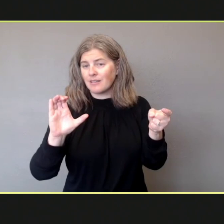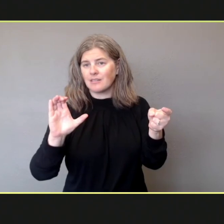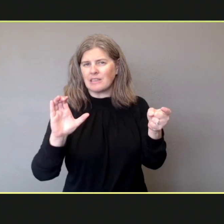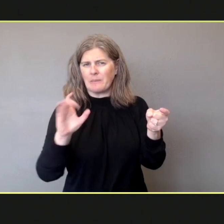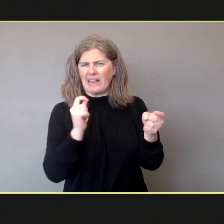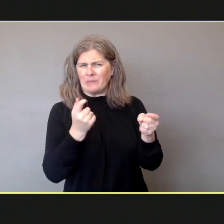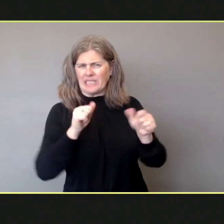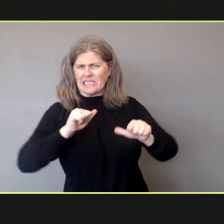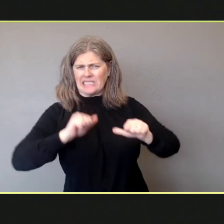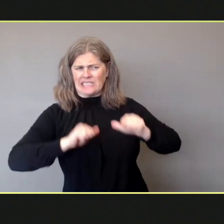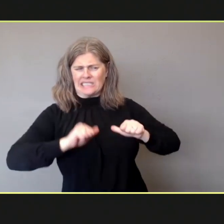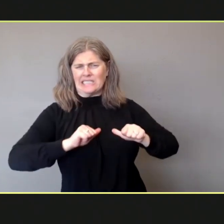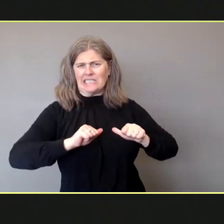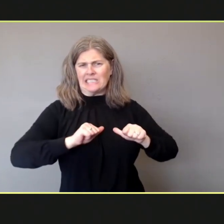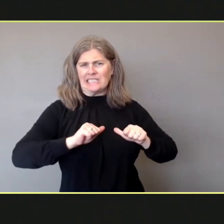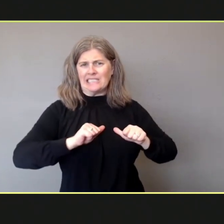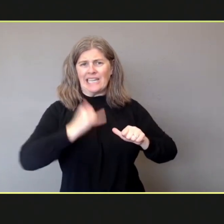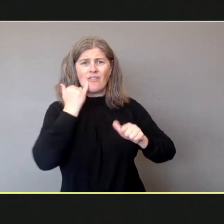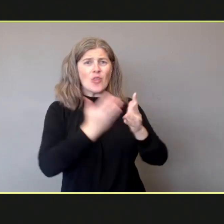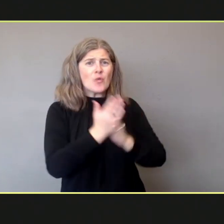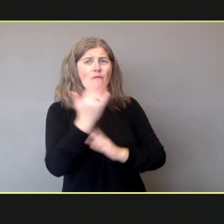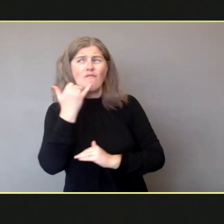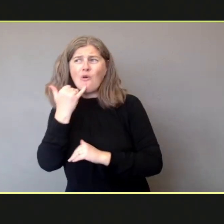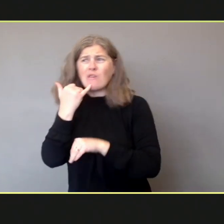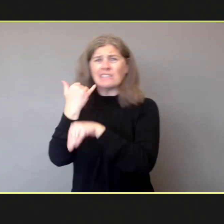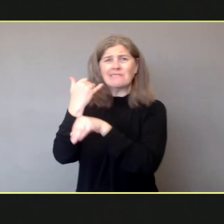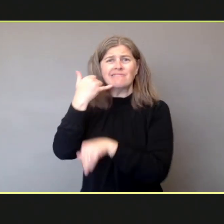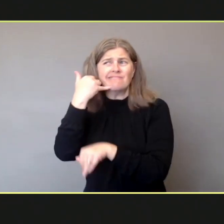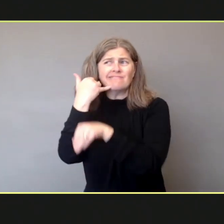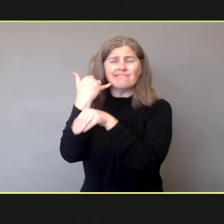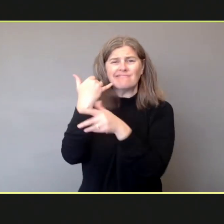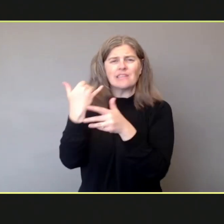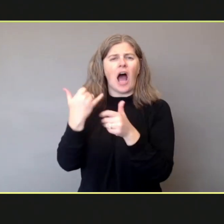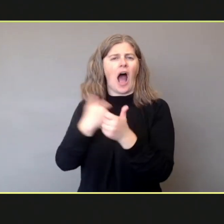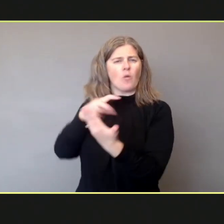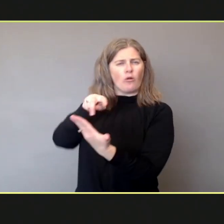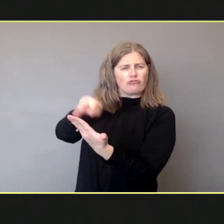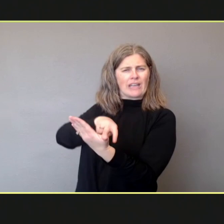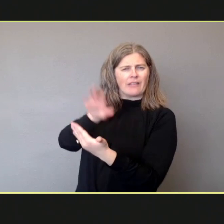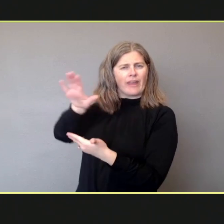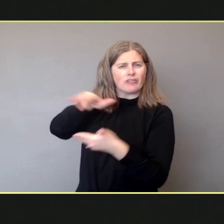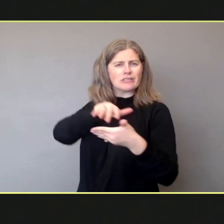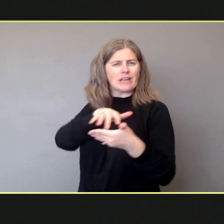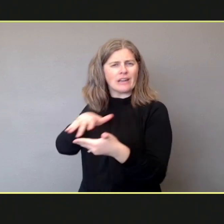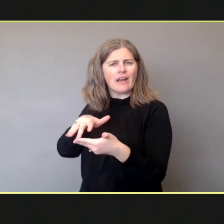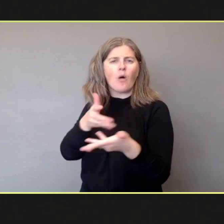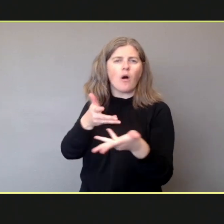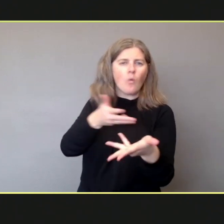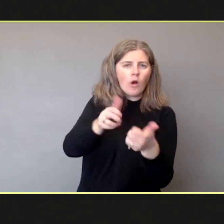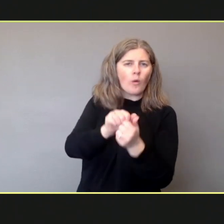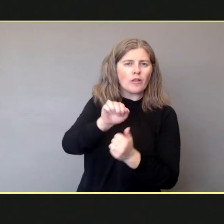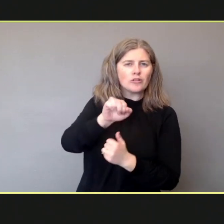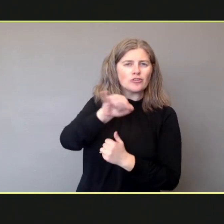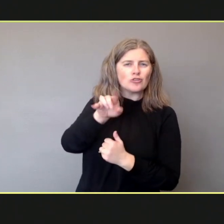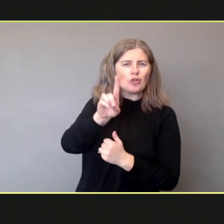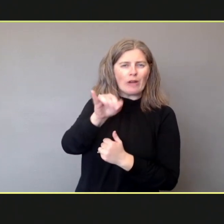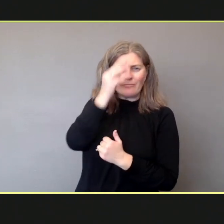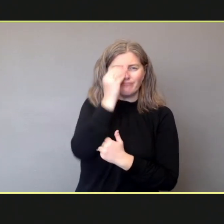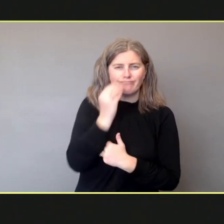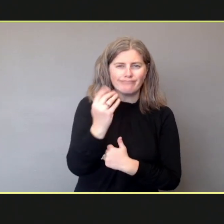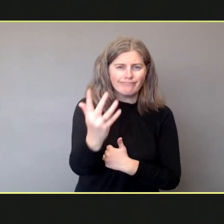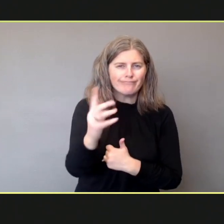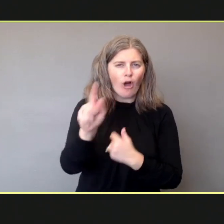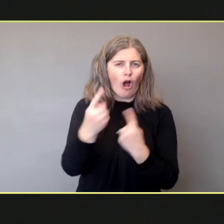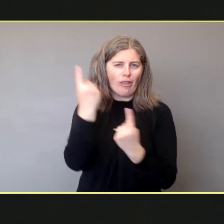uncertainty, particularly if it's over the phone. But I'll read that study and work with Jody to get back to you on our thoughts on